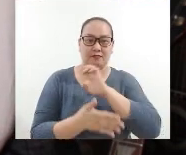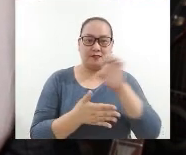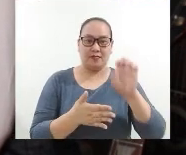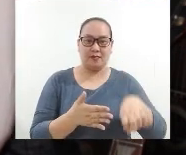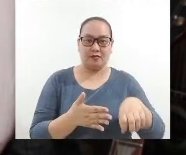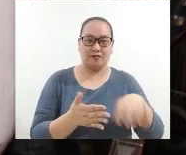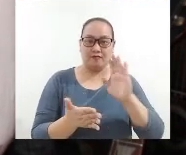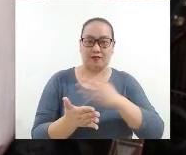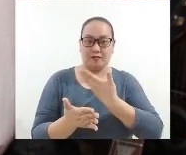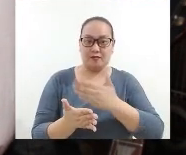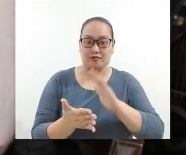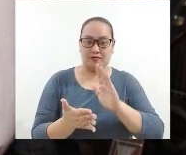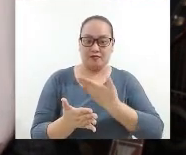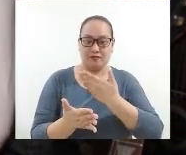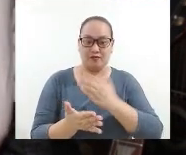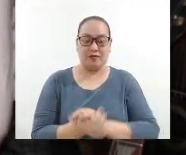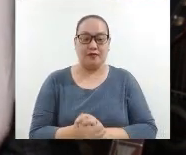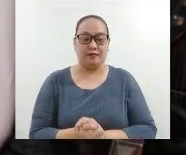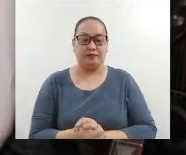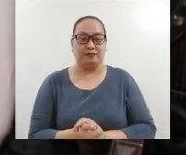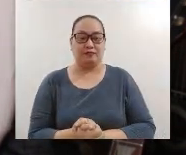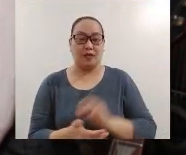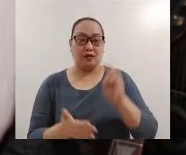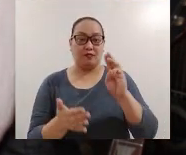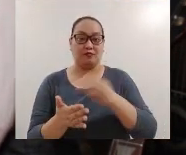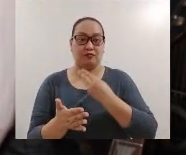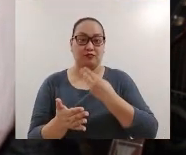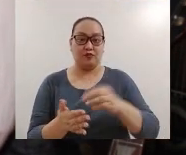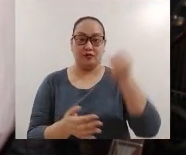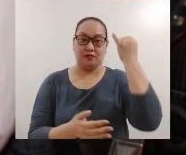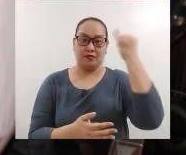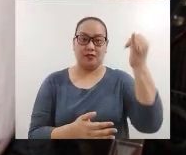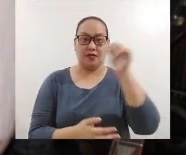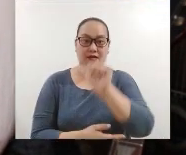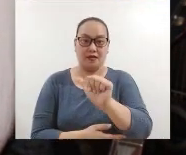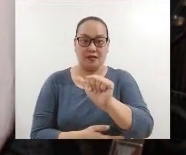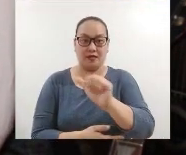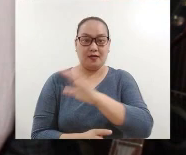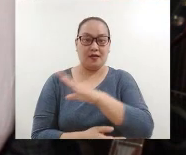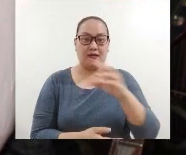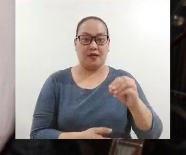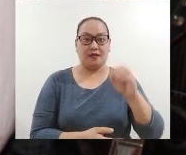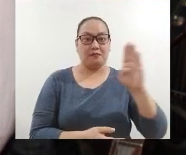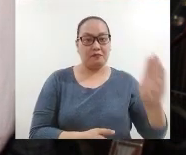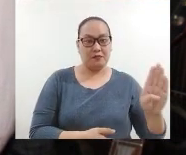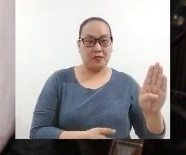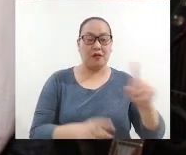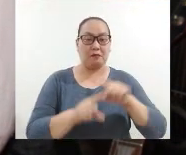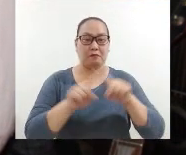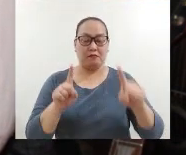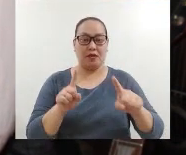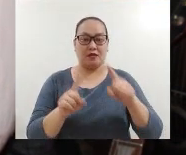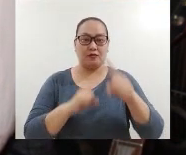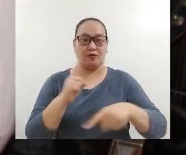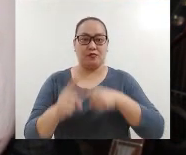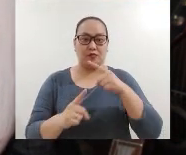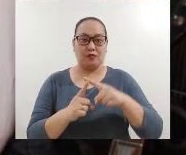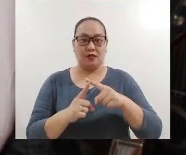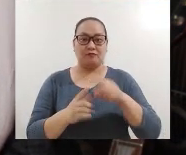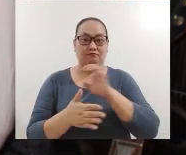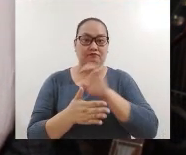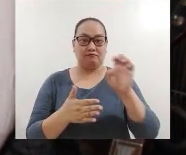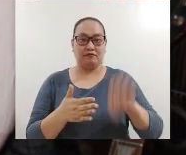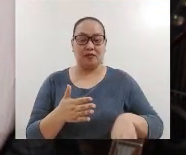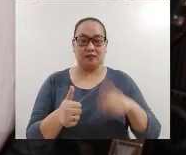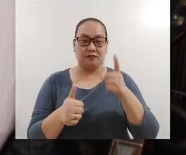piece, like musical idea A, then musical idea B. But when the song is ended with